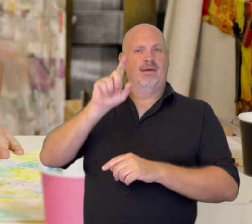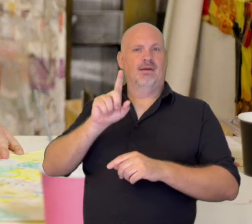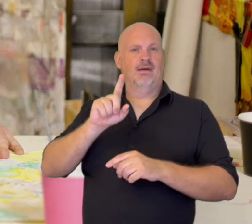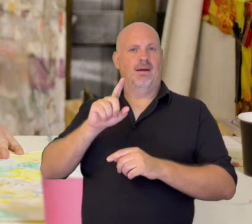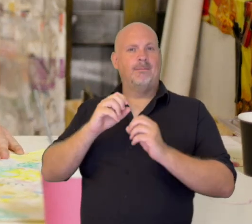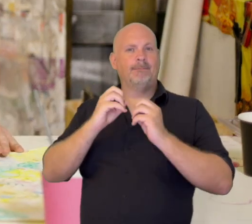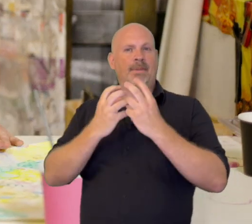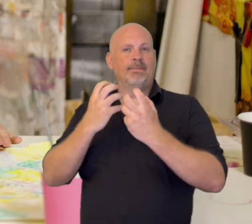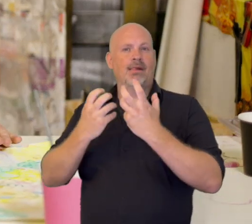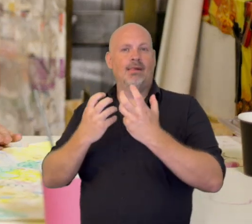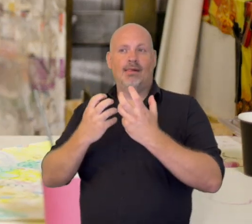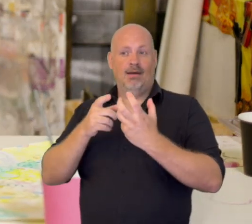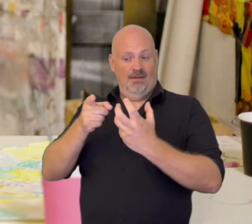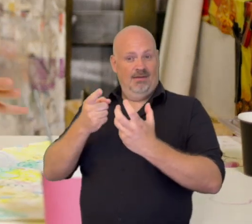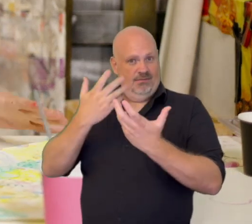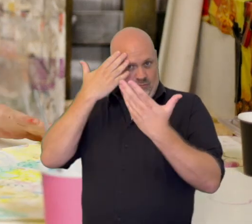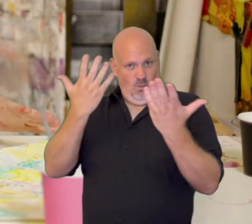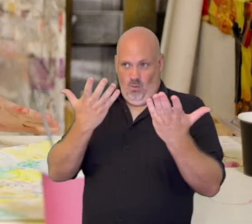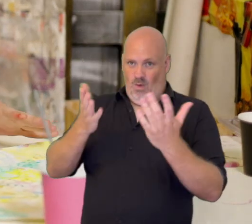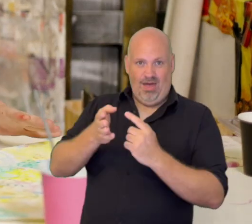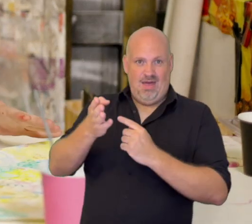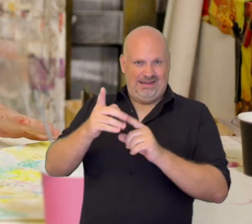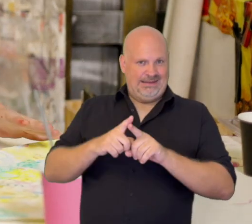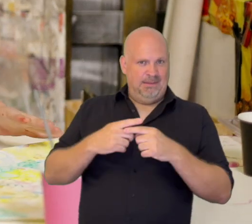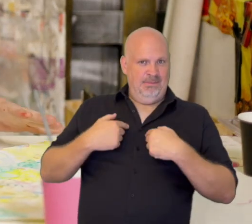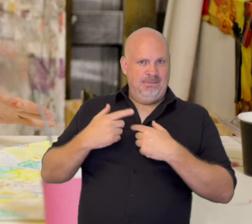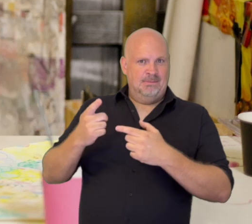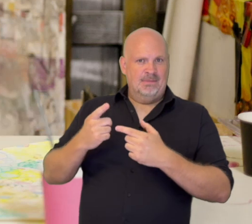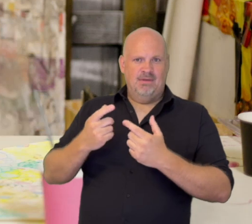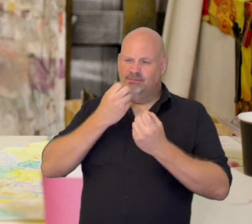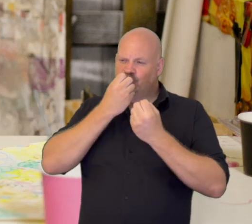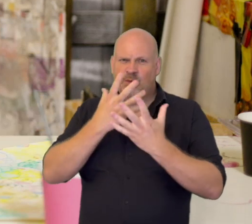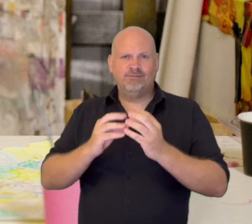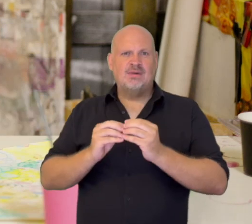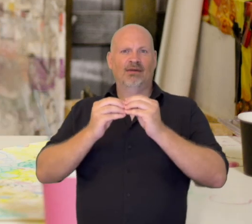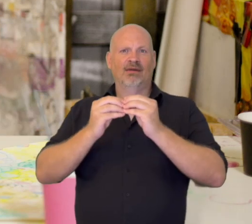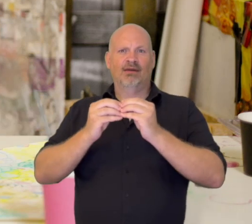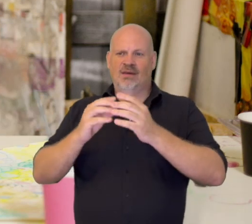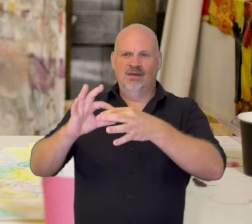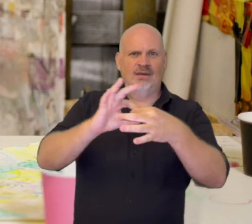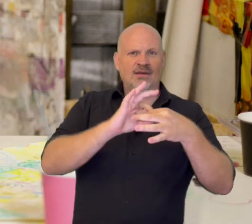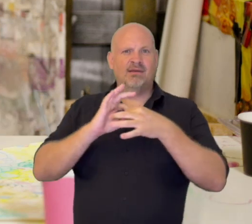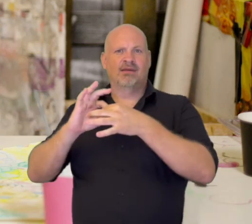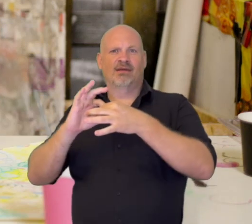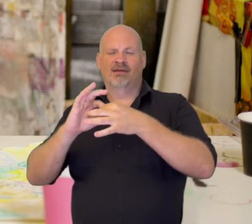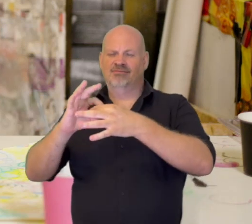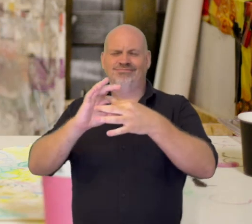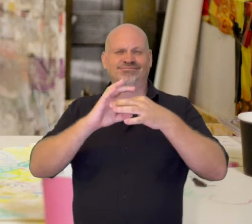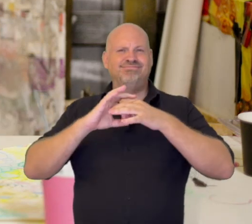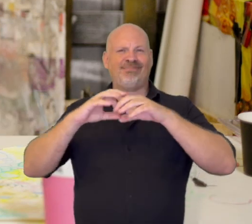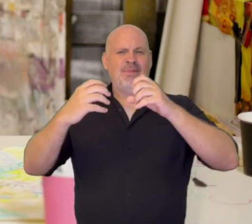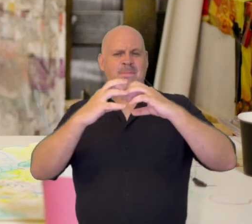know where they were going either, but they've managed to make this beautiful thing, and they're all communicating and they're all living in